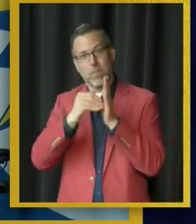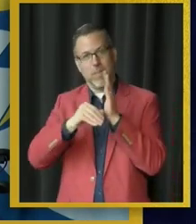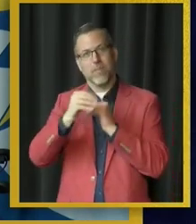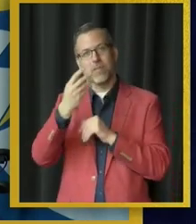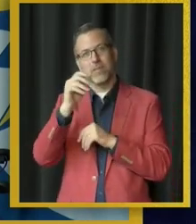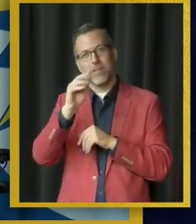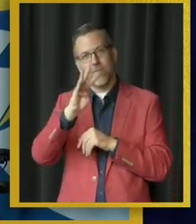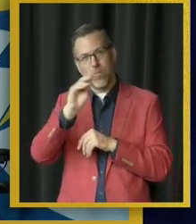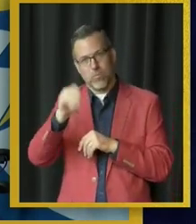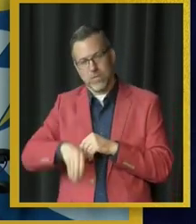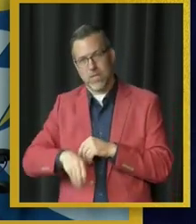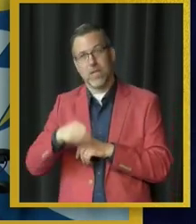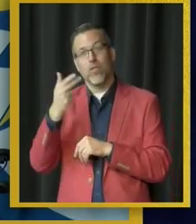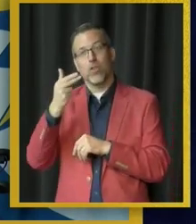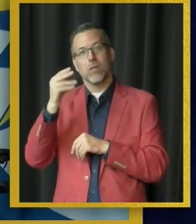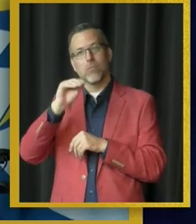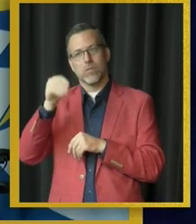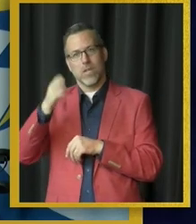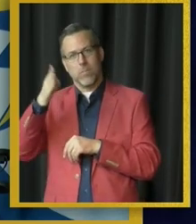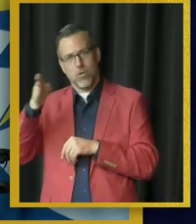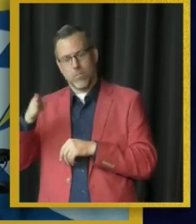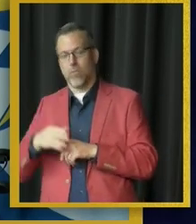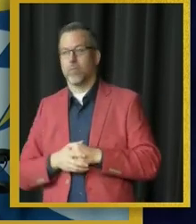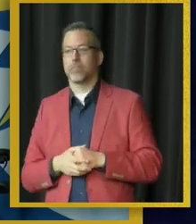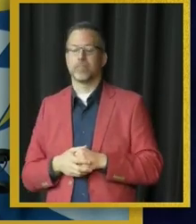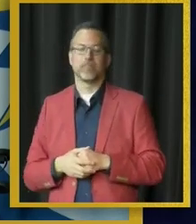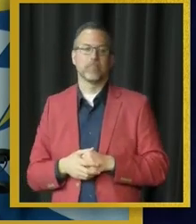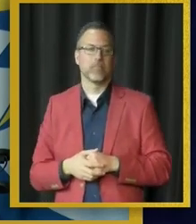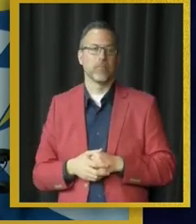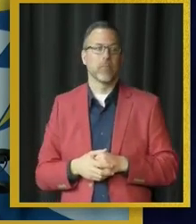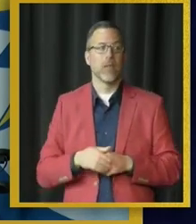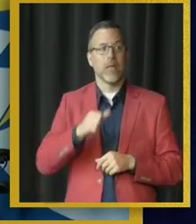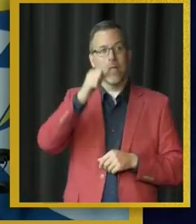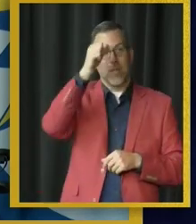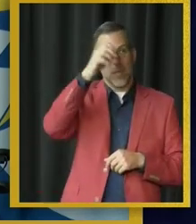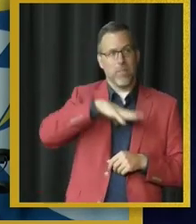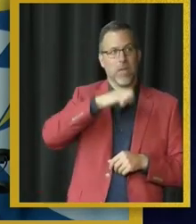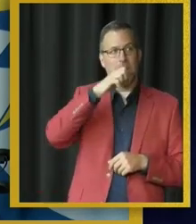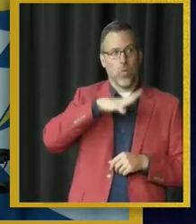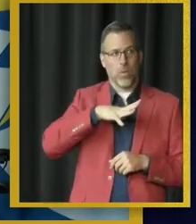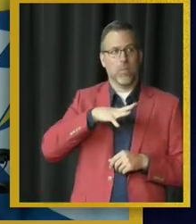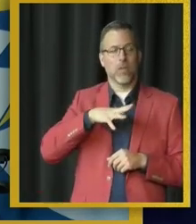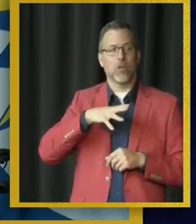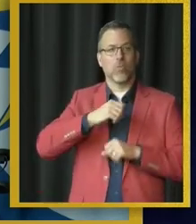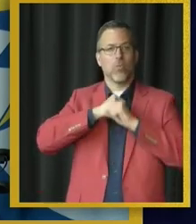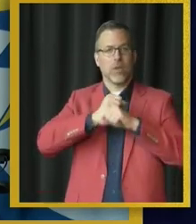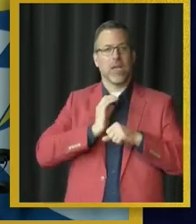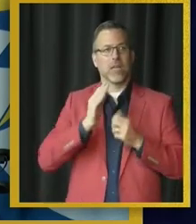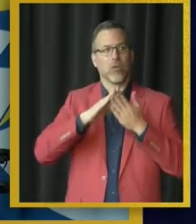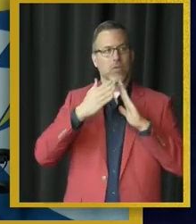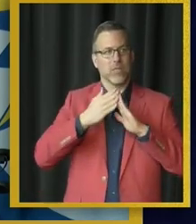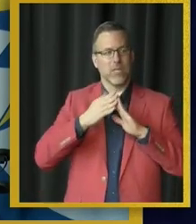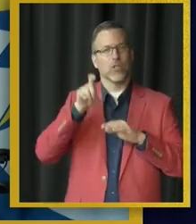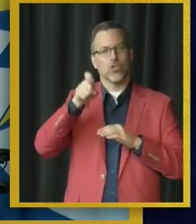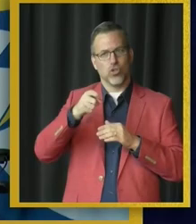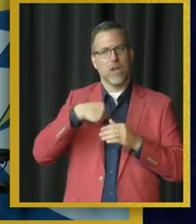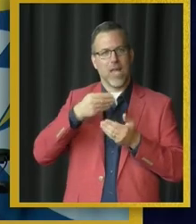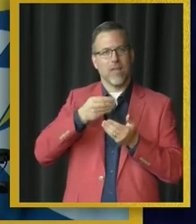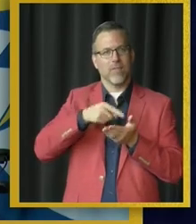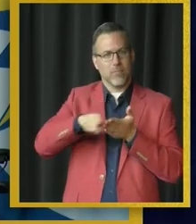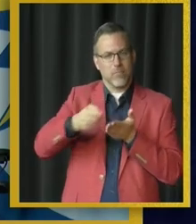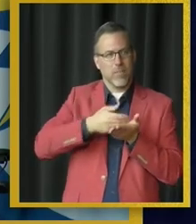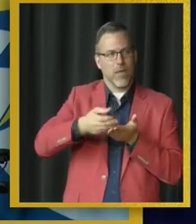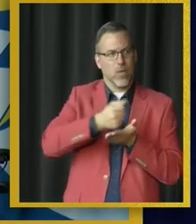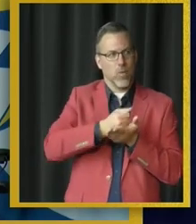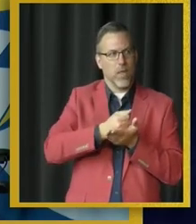Baltimore, 13% in Raleigh. The men and women charged with protecting our city deserve a job that pays well and has great